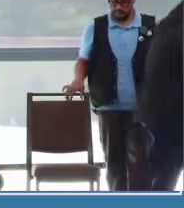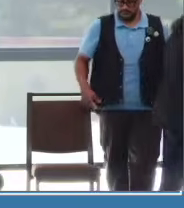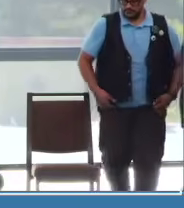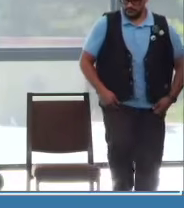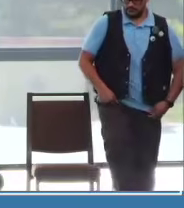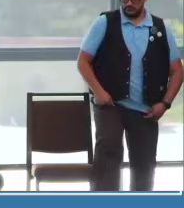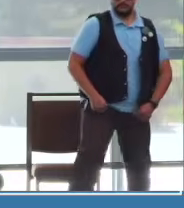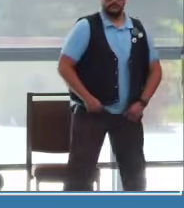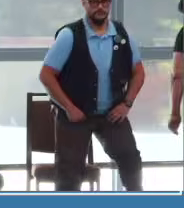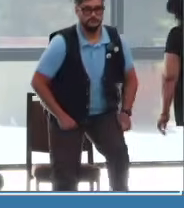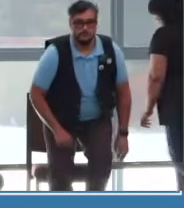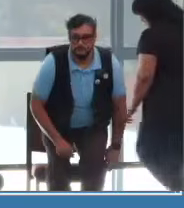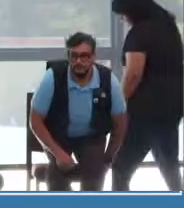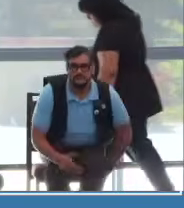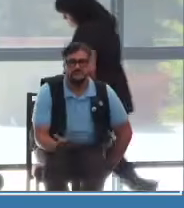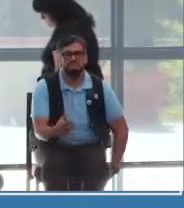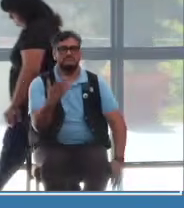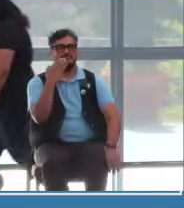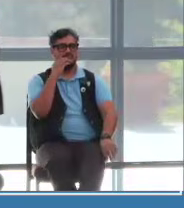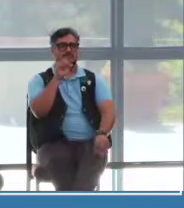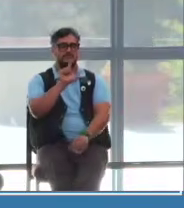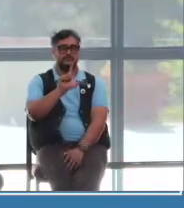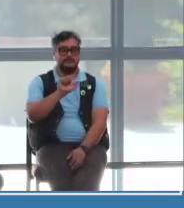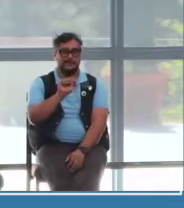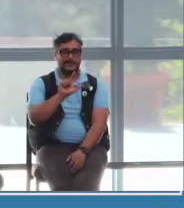there will be some